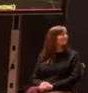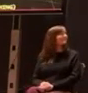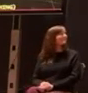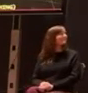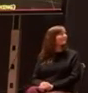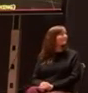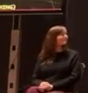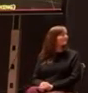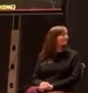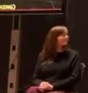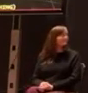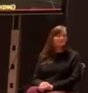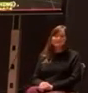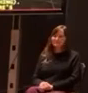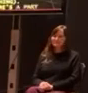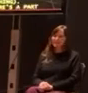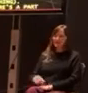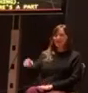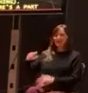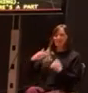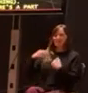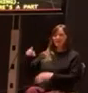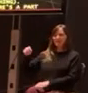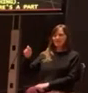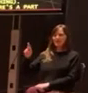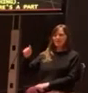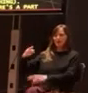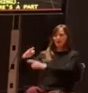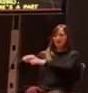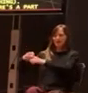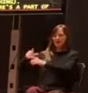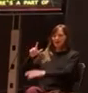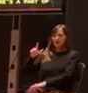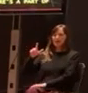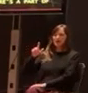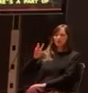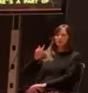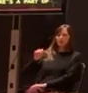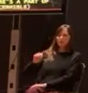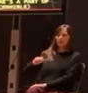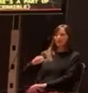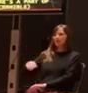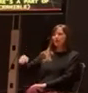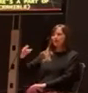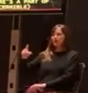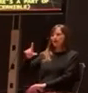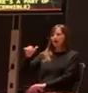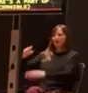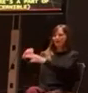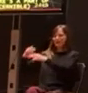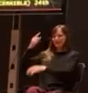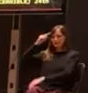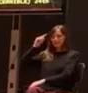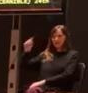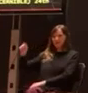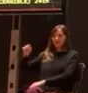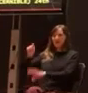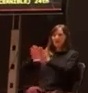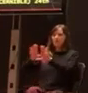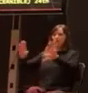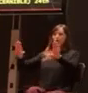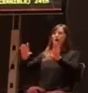There's a park at the corner of 24th and Howell named in his honor and placed along a wall as an